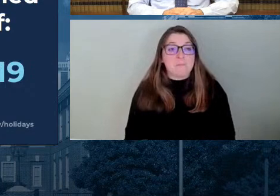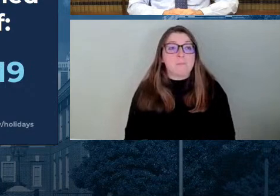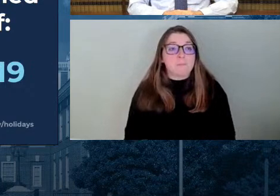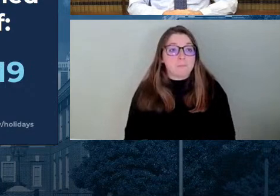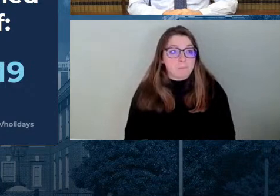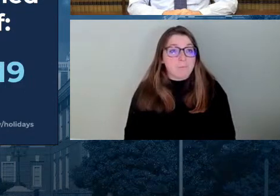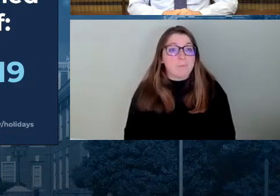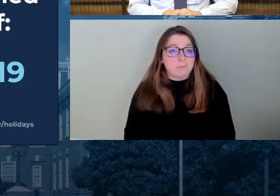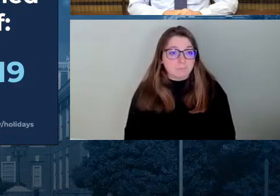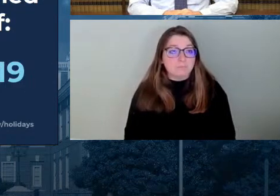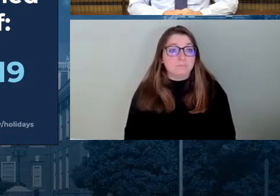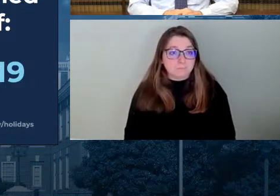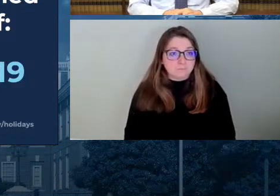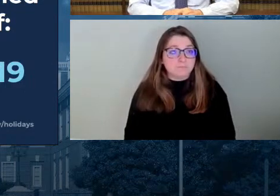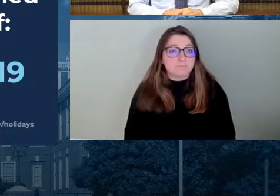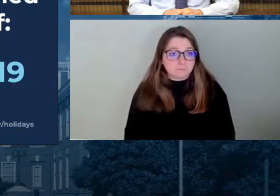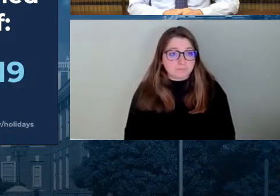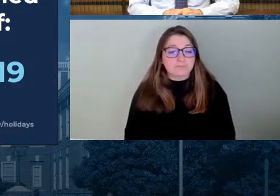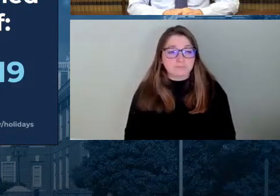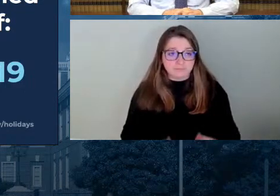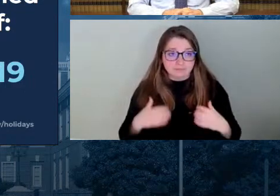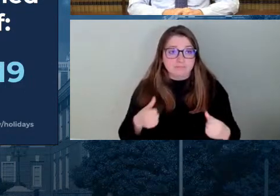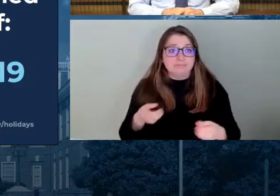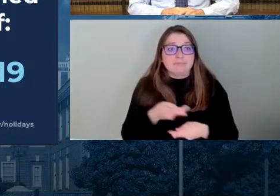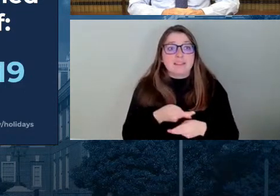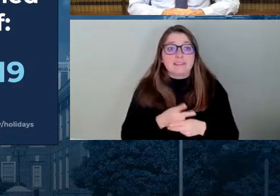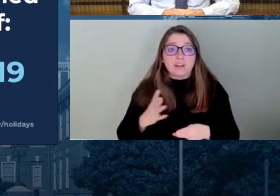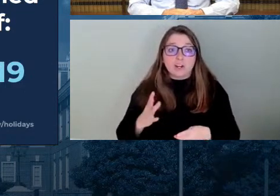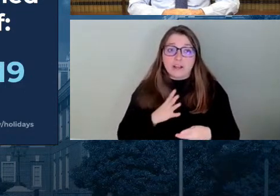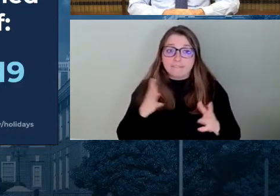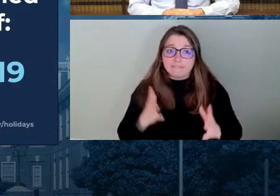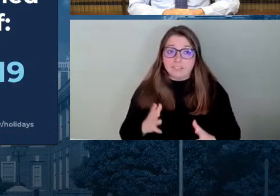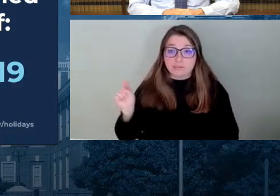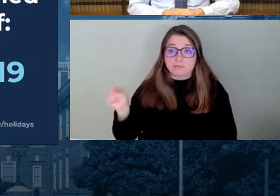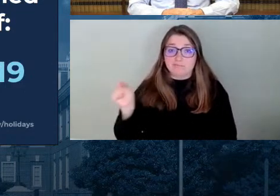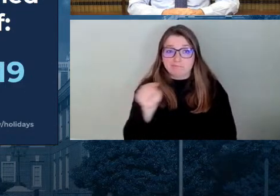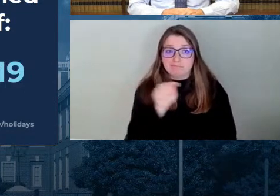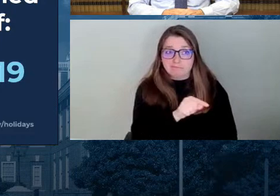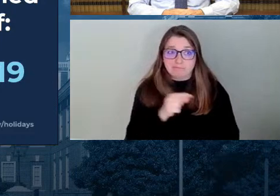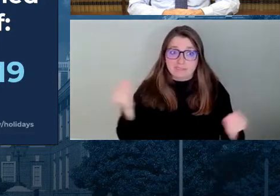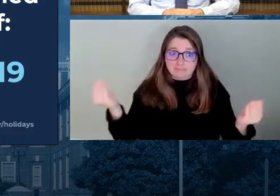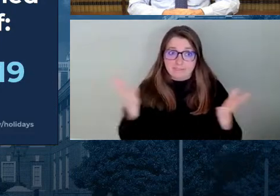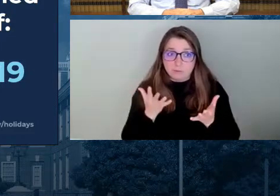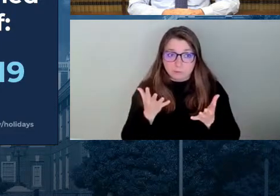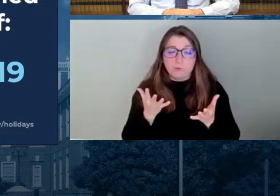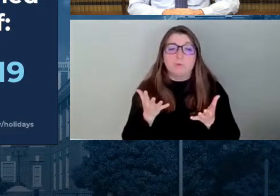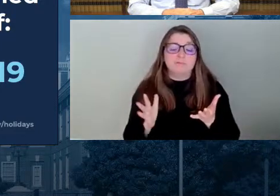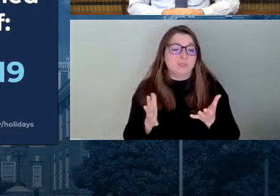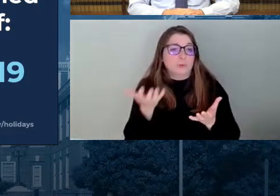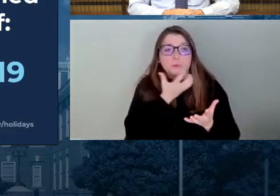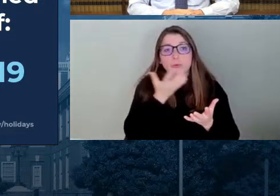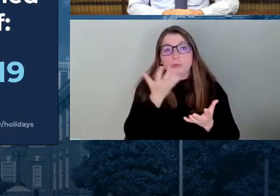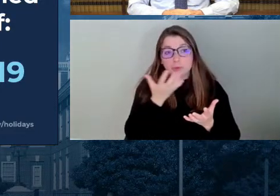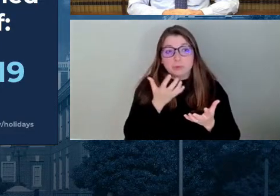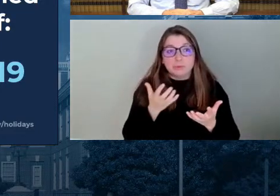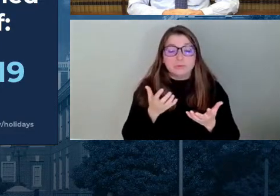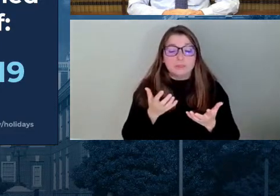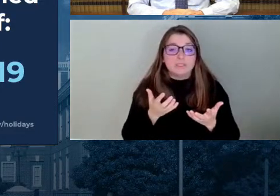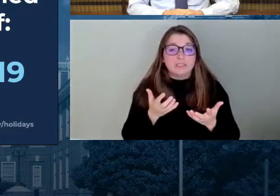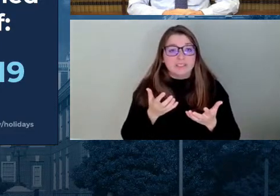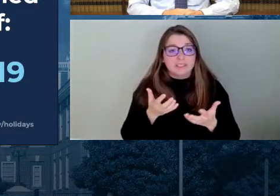brought to our attention by healthcare officials and professionals, physicians, primary care physicians. You'll hear from Dr. Pazzi in a